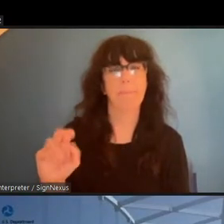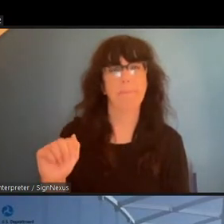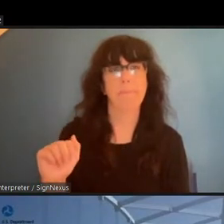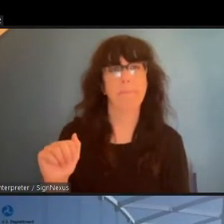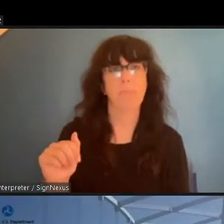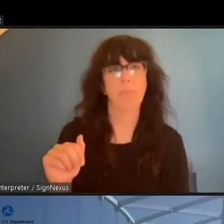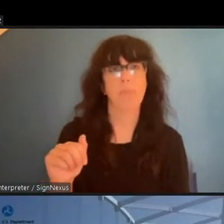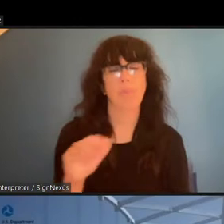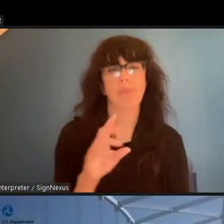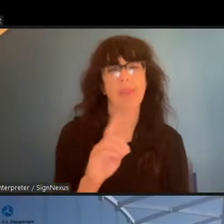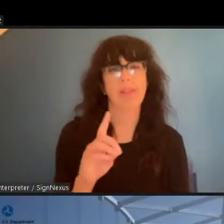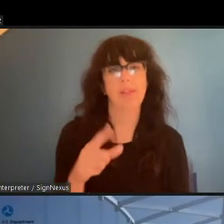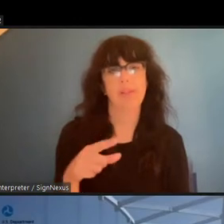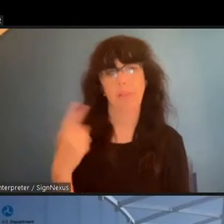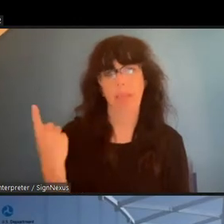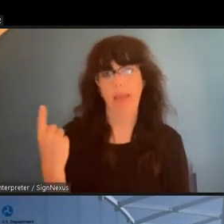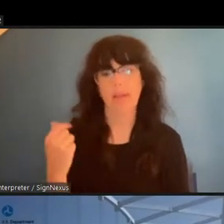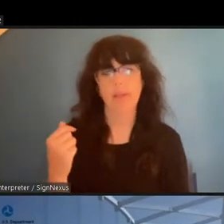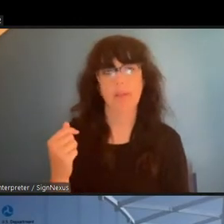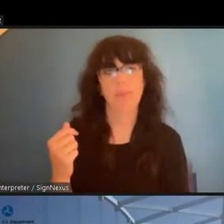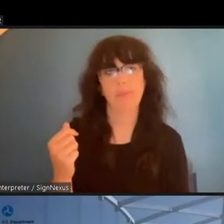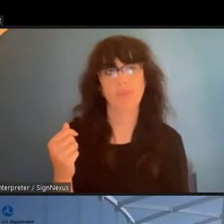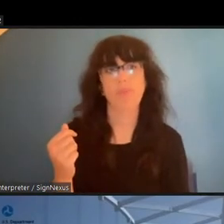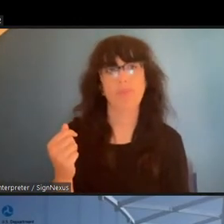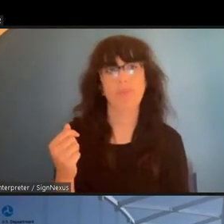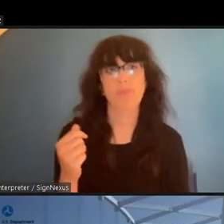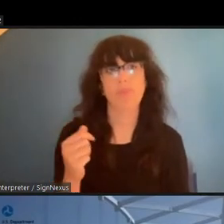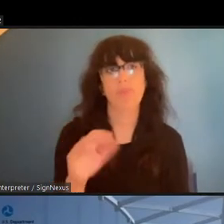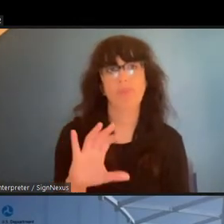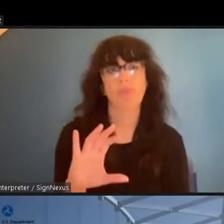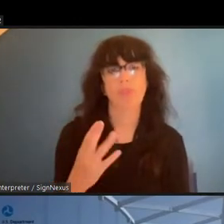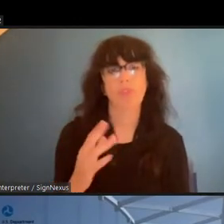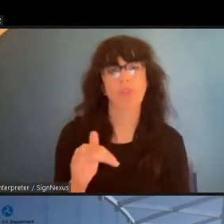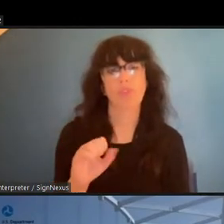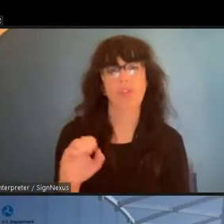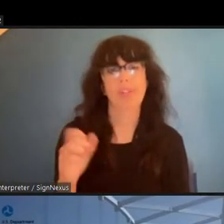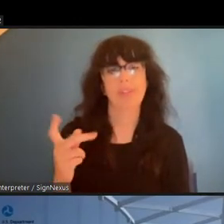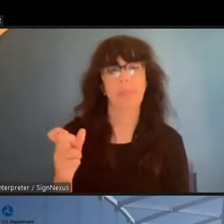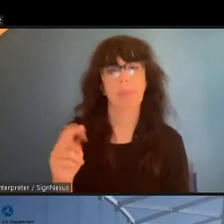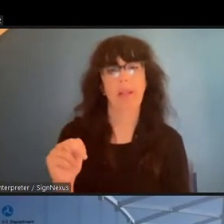dunton black chase penna